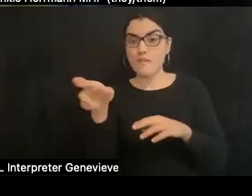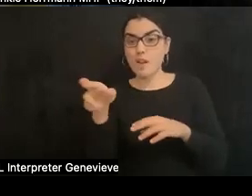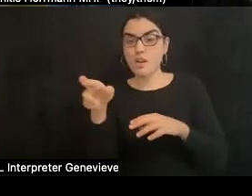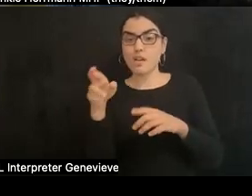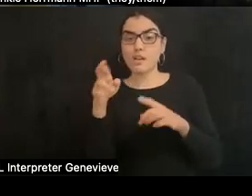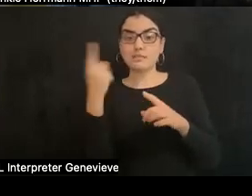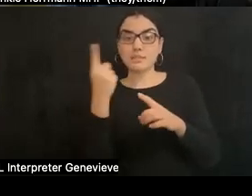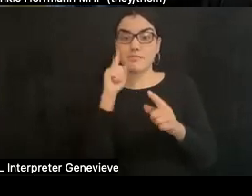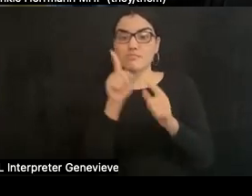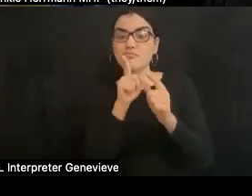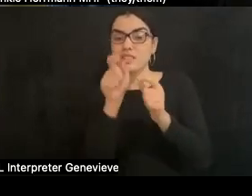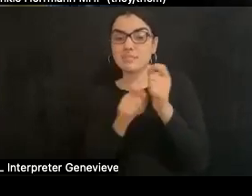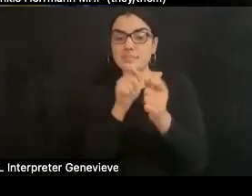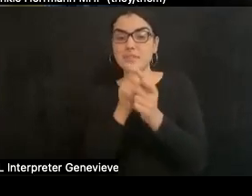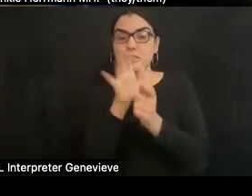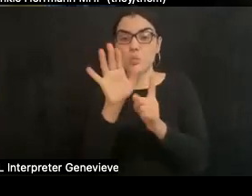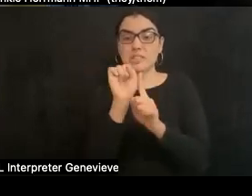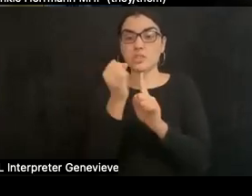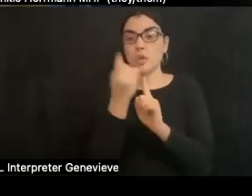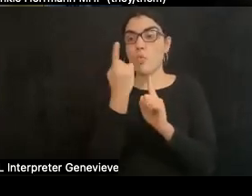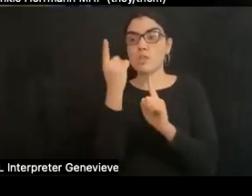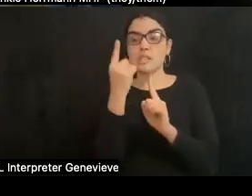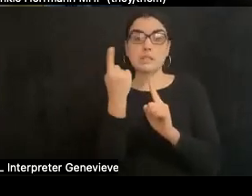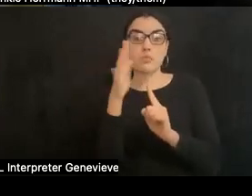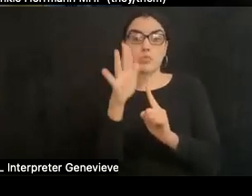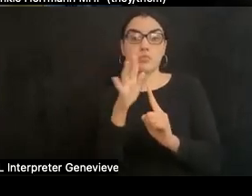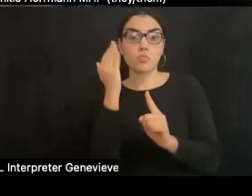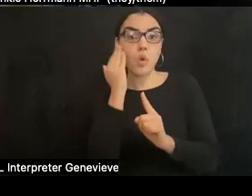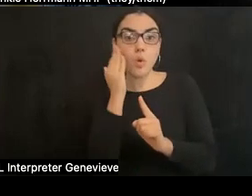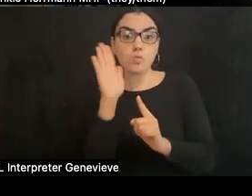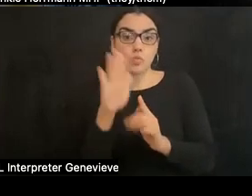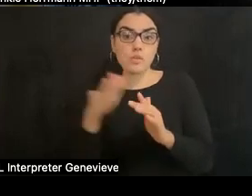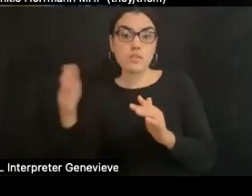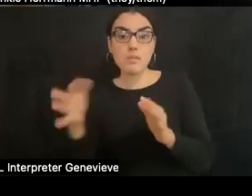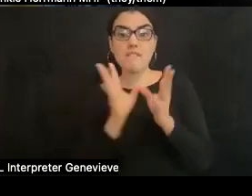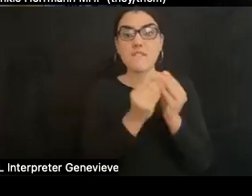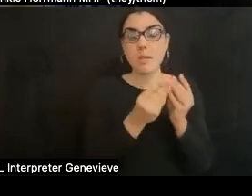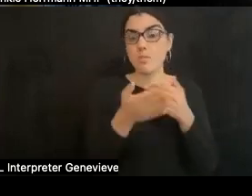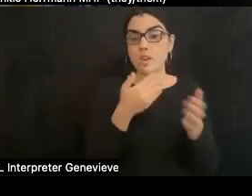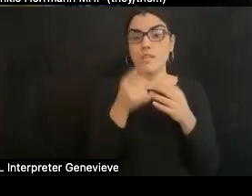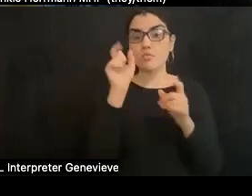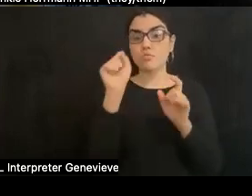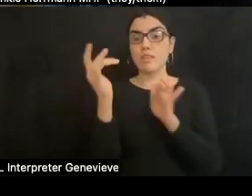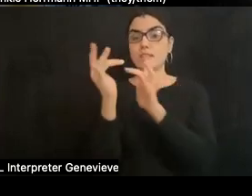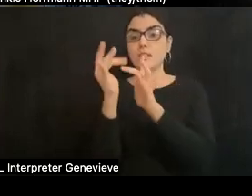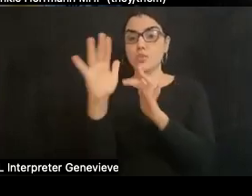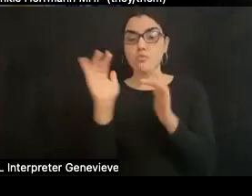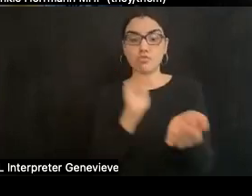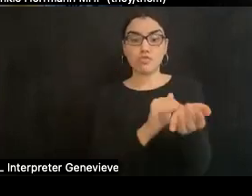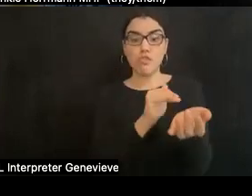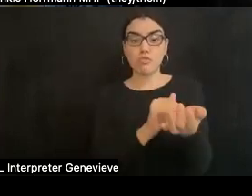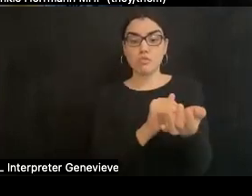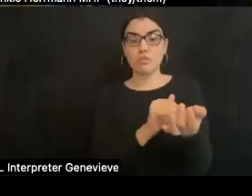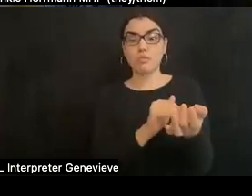your situation or that of a loved one or a neighbor or whomever, you would want to contact your primary care physician and discuss